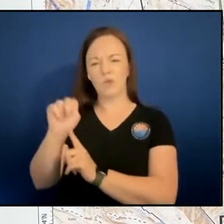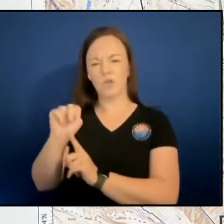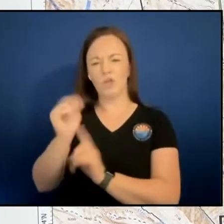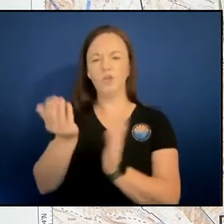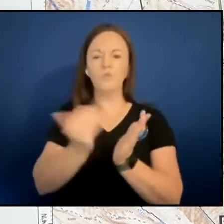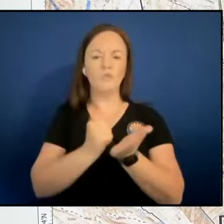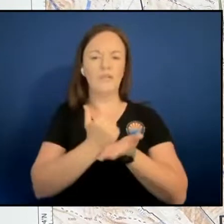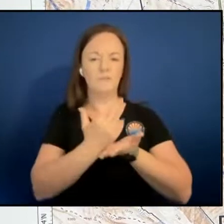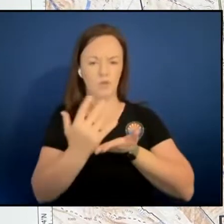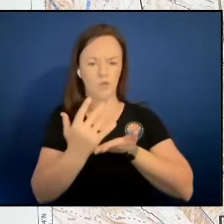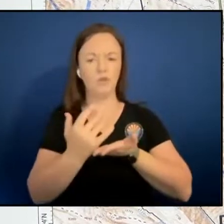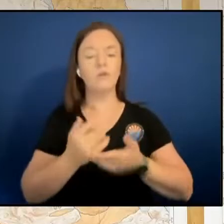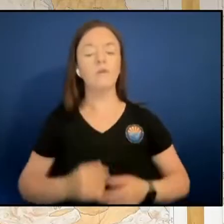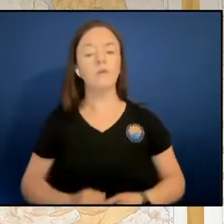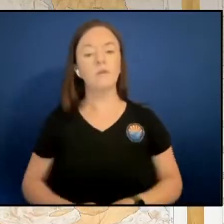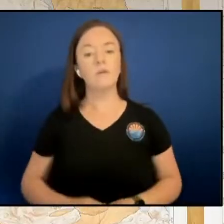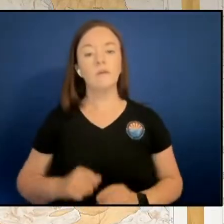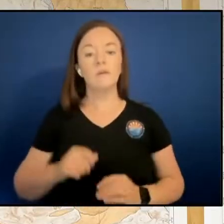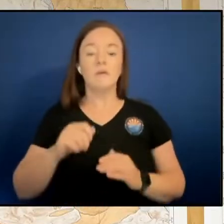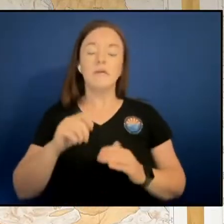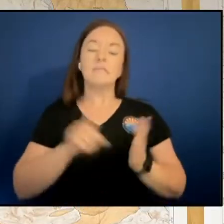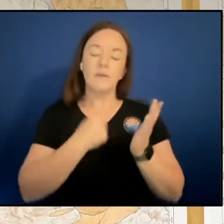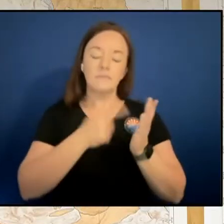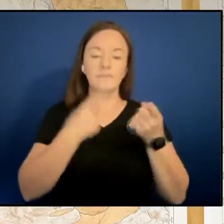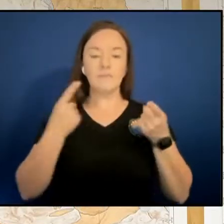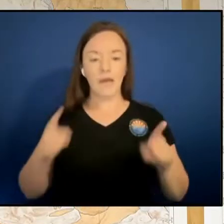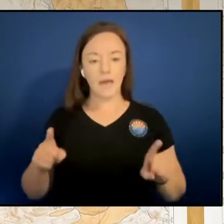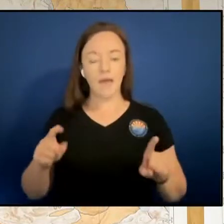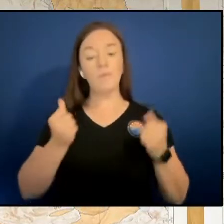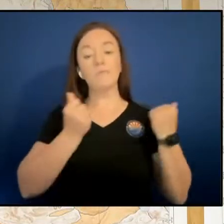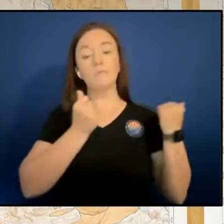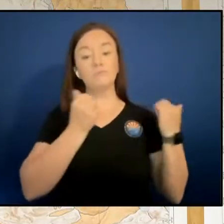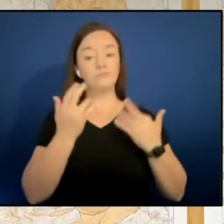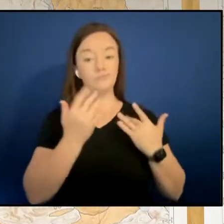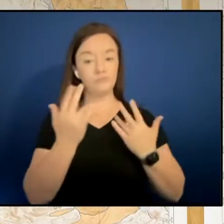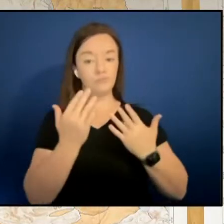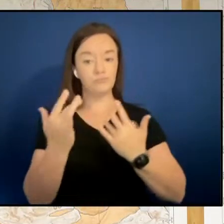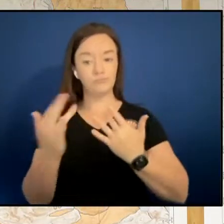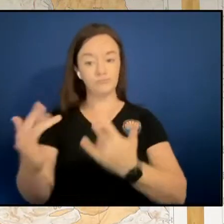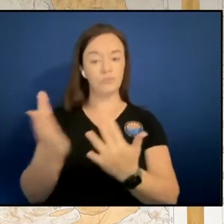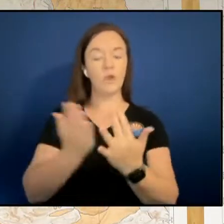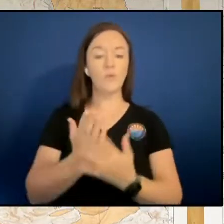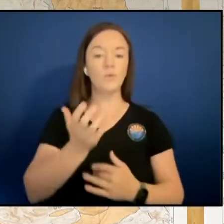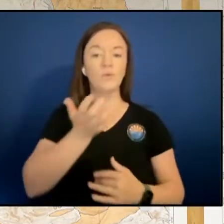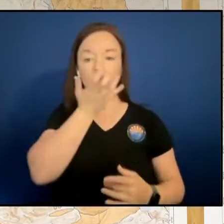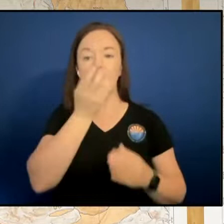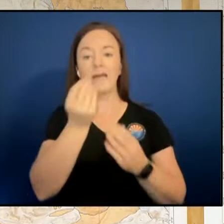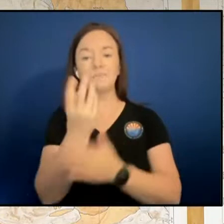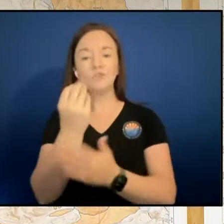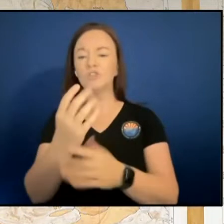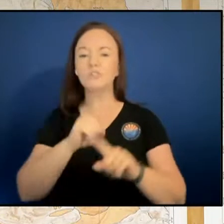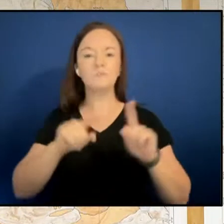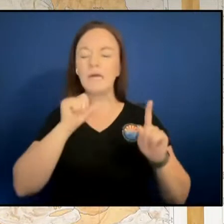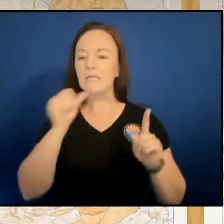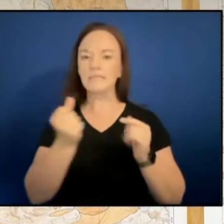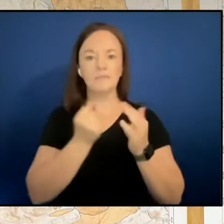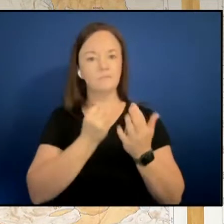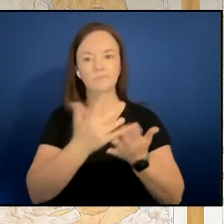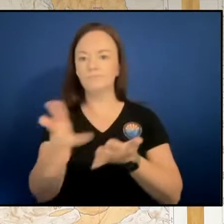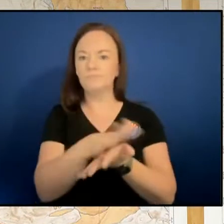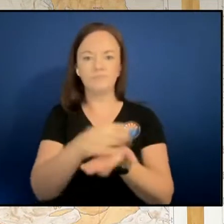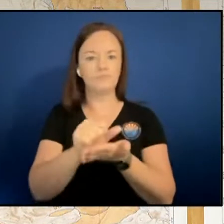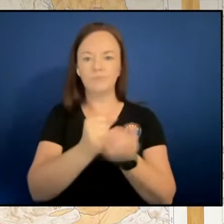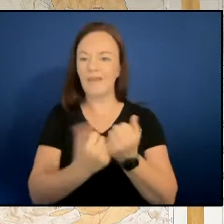Sometimes what happens is that fire moves through the vegetation, doesn't burn all the tops, but scorches it, and